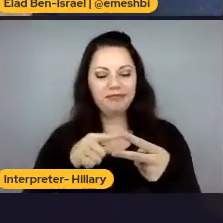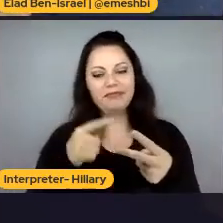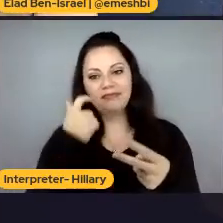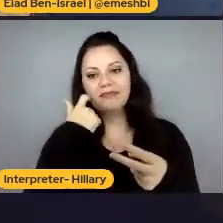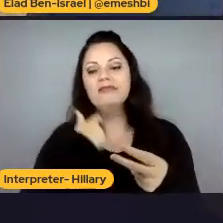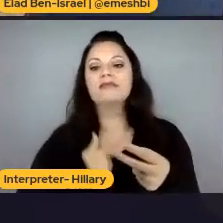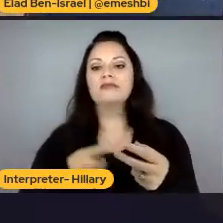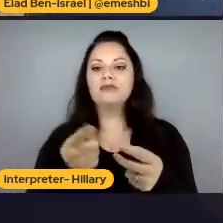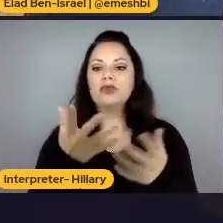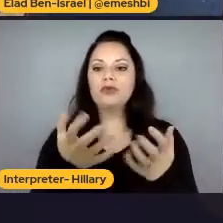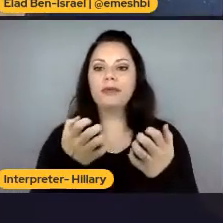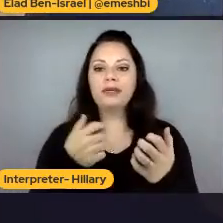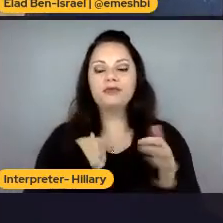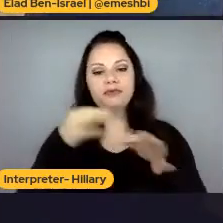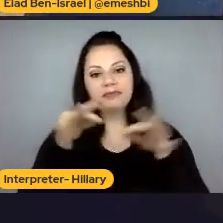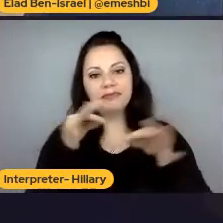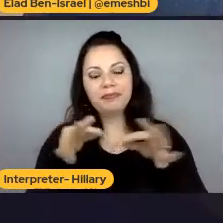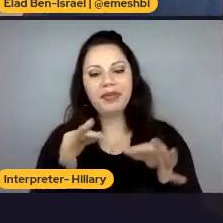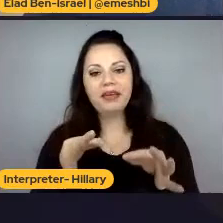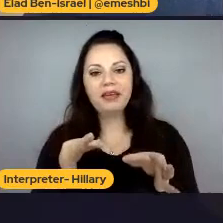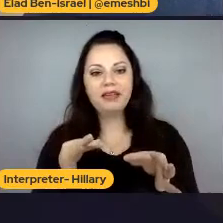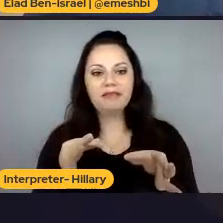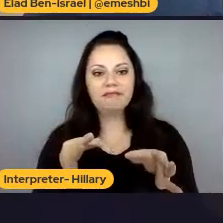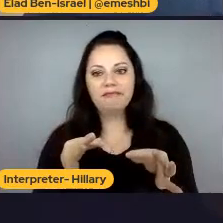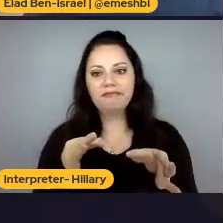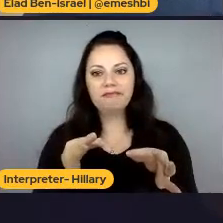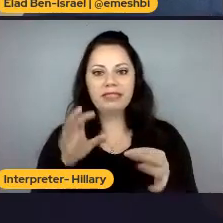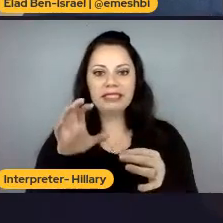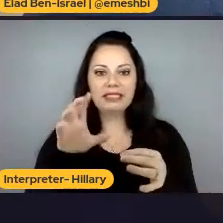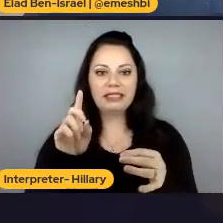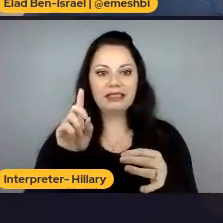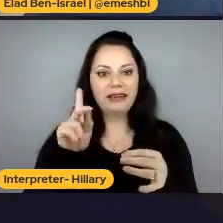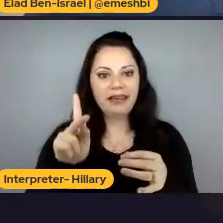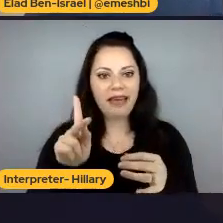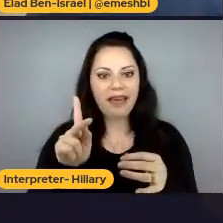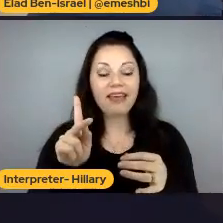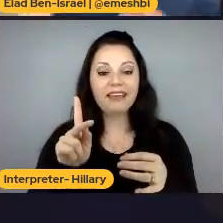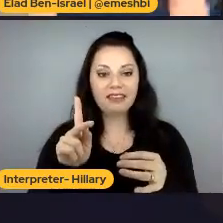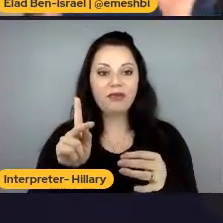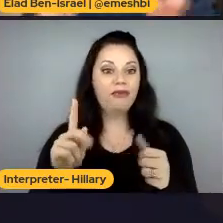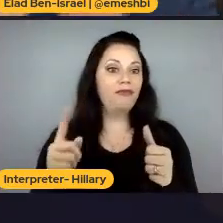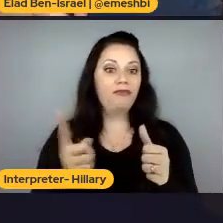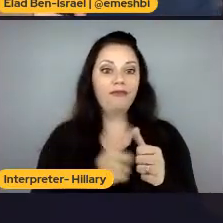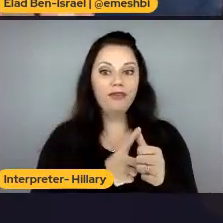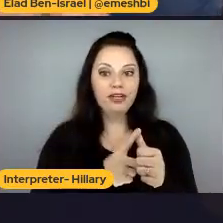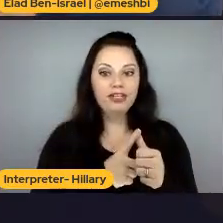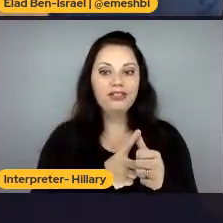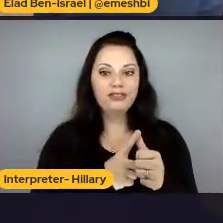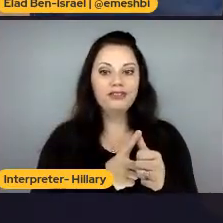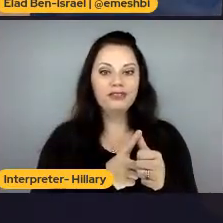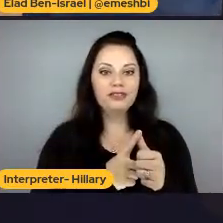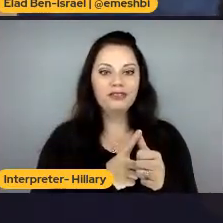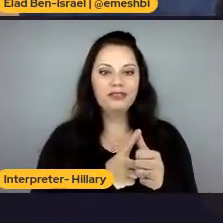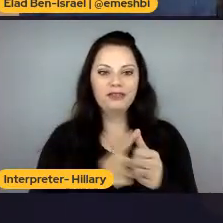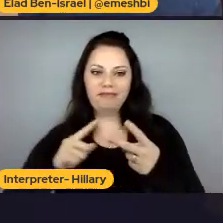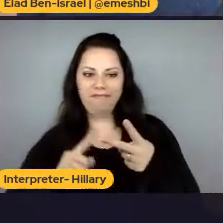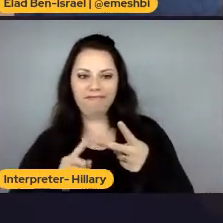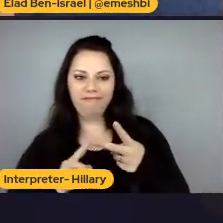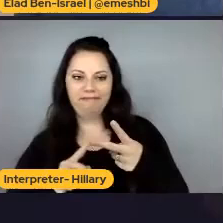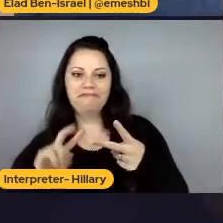some time talking a little bit about where we are with the CDK, and so the first thing. So that's going to be the second part of the